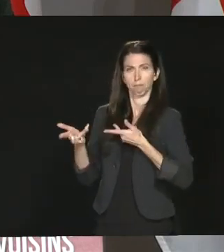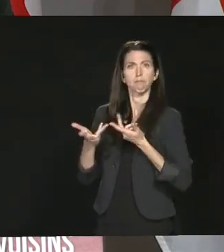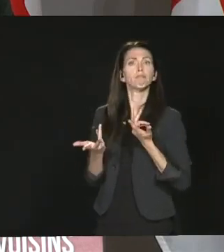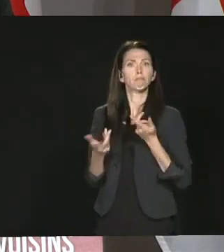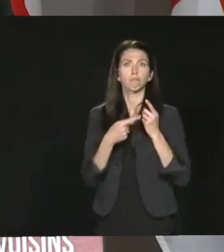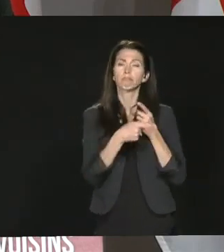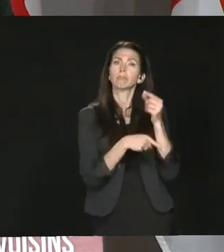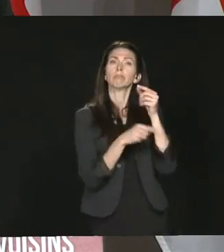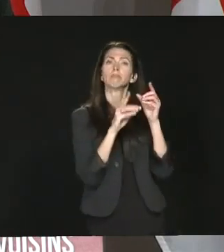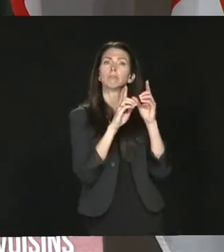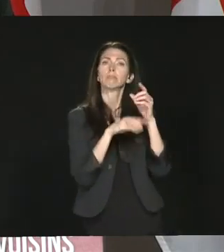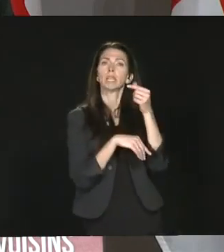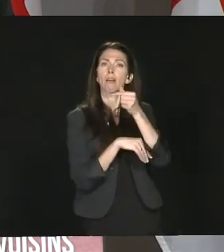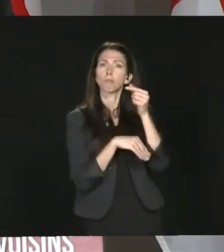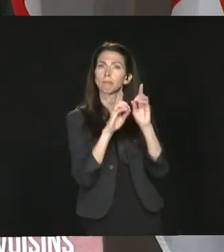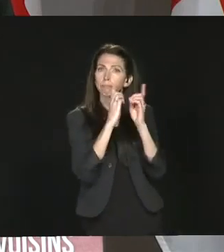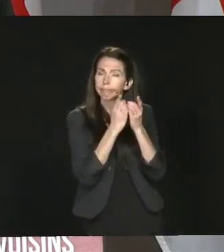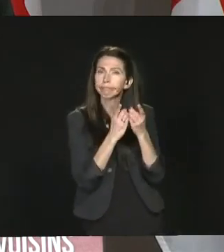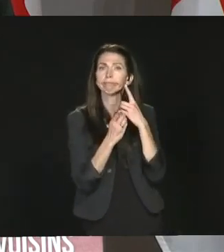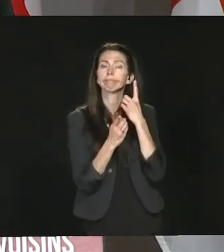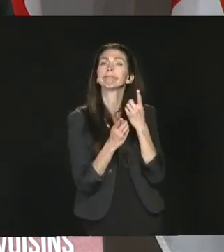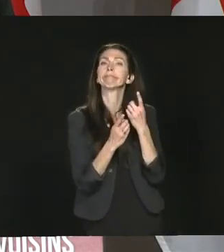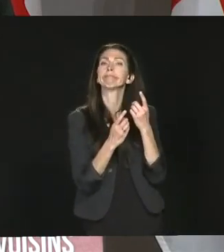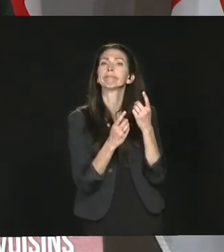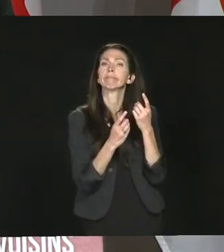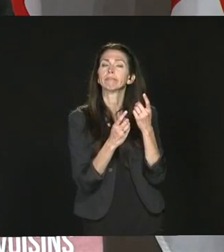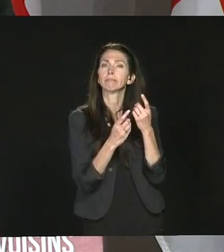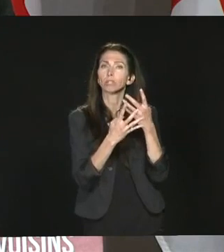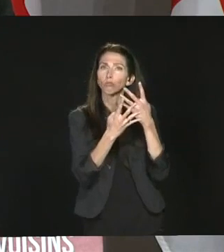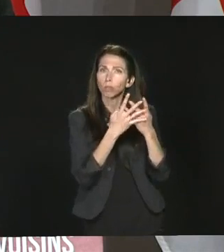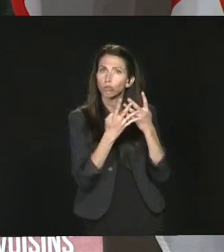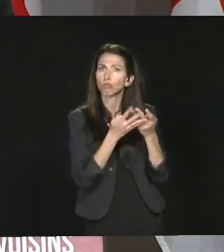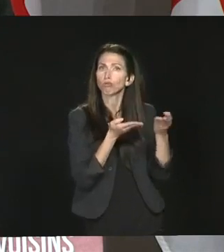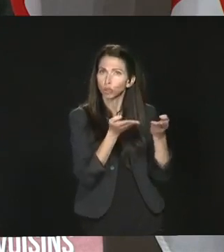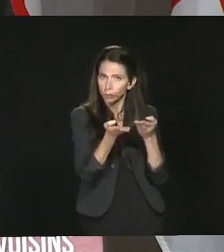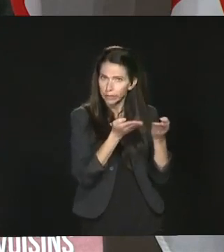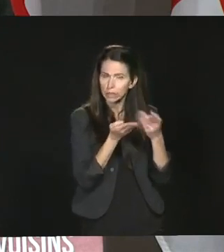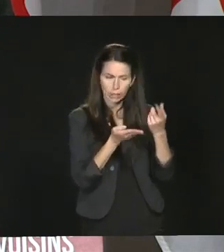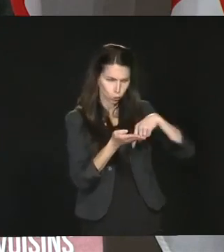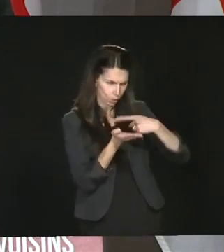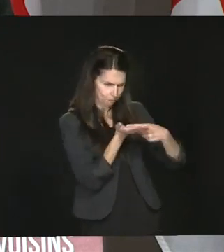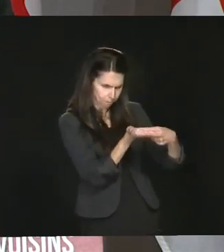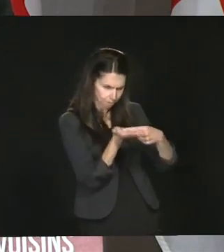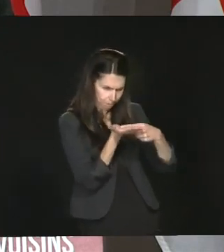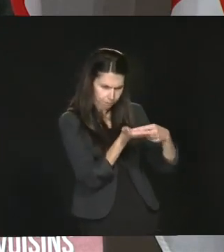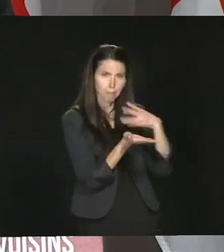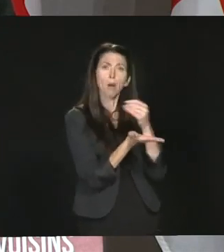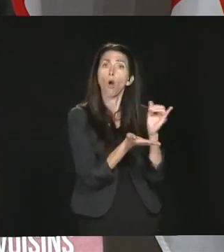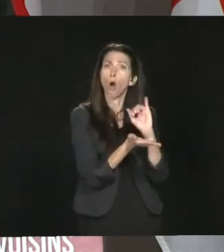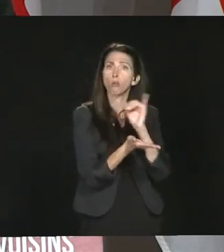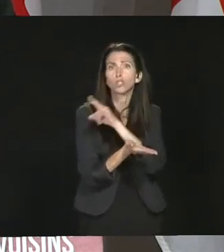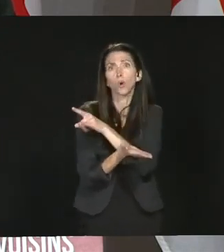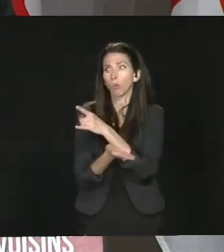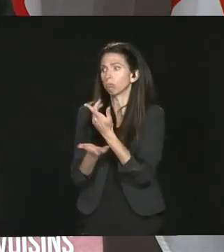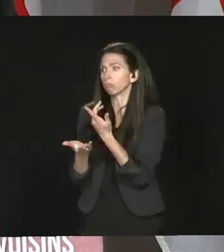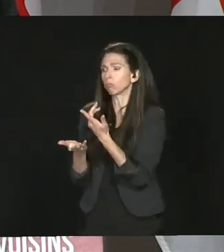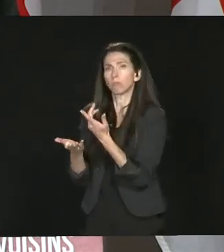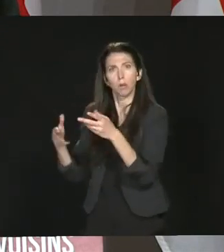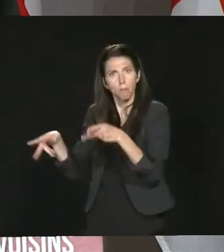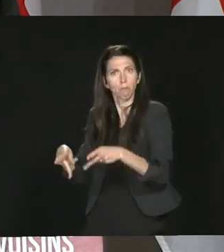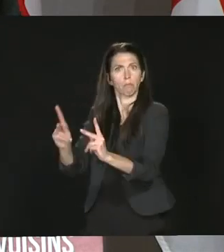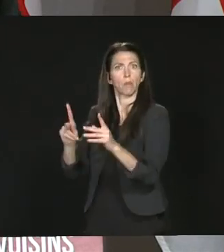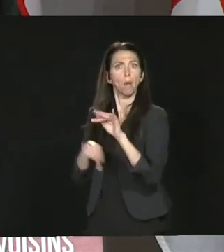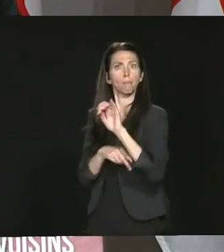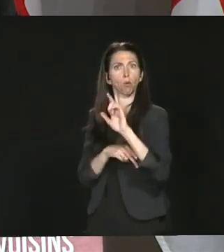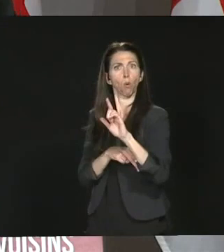the Parole Board of Canada, to ensure that people who were eligible release were expeditiously